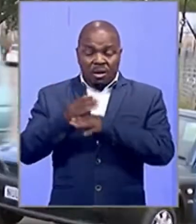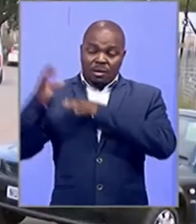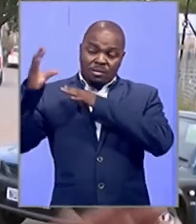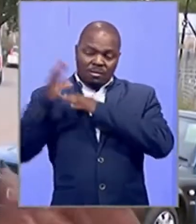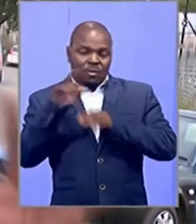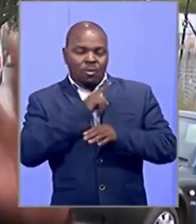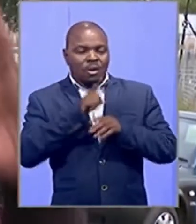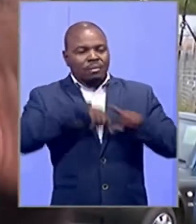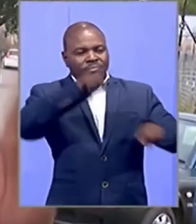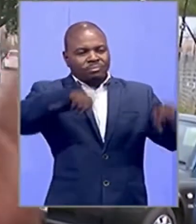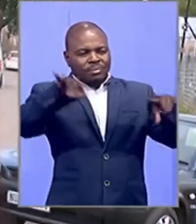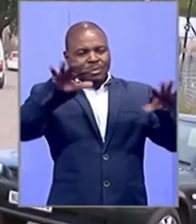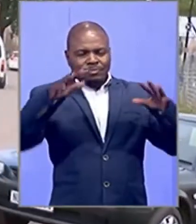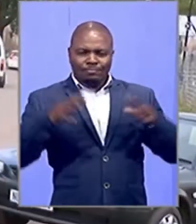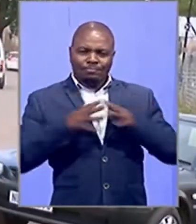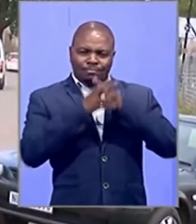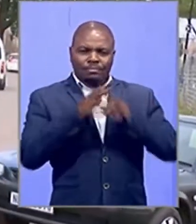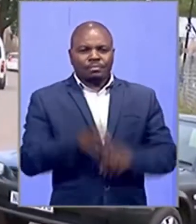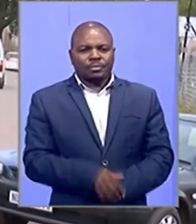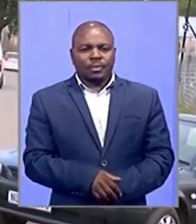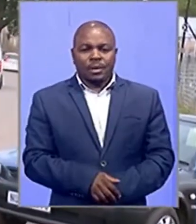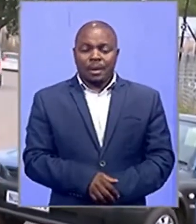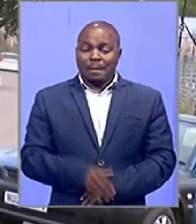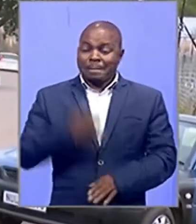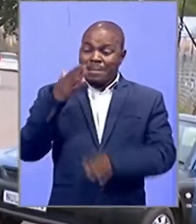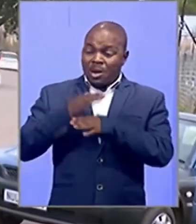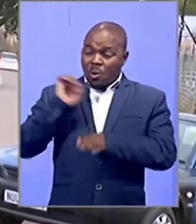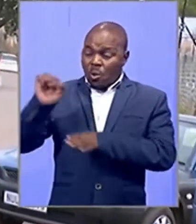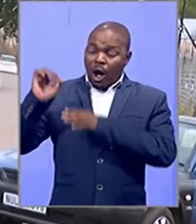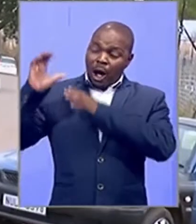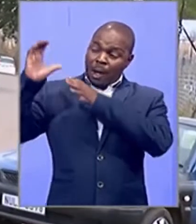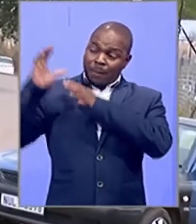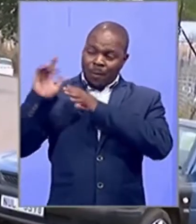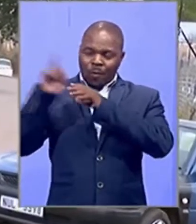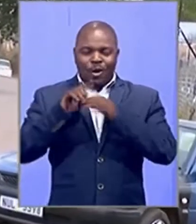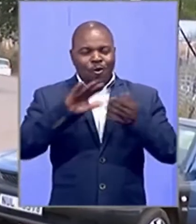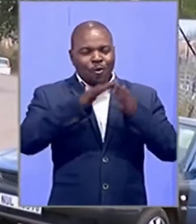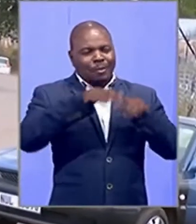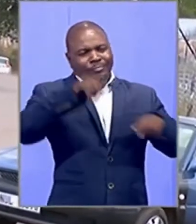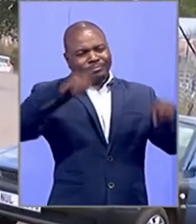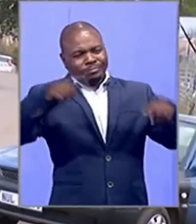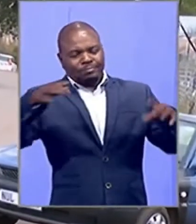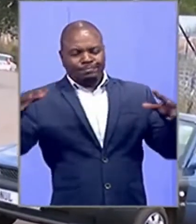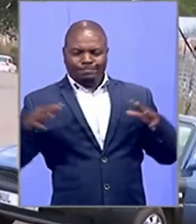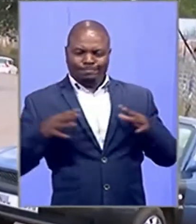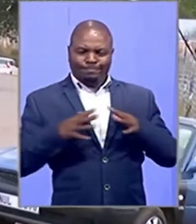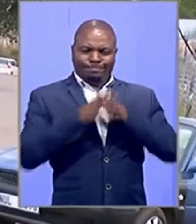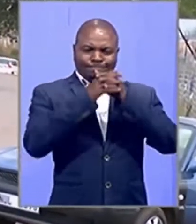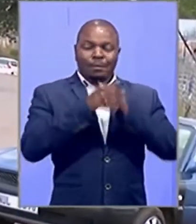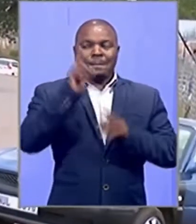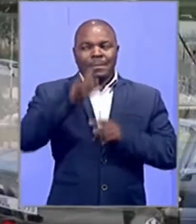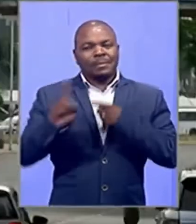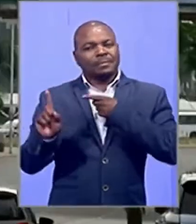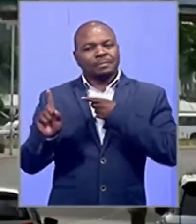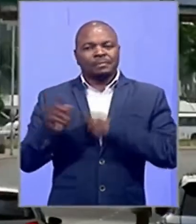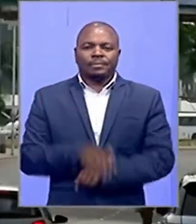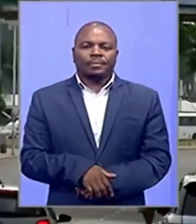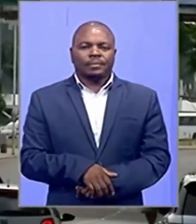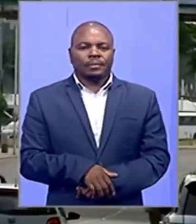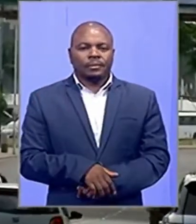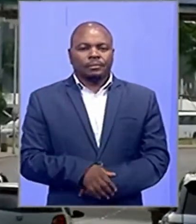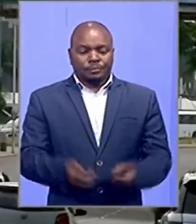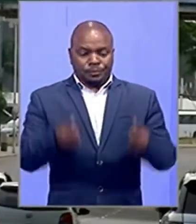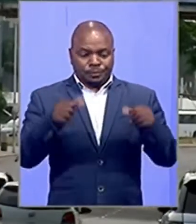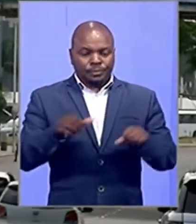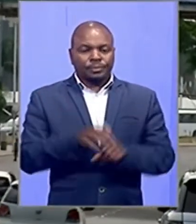setjhaba. Mosebetsi o moholo o Morena a tobaneng le ona ka ho kopanya setjhaba a se bope ngatana nngwe. Ditaba di sa